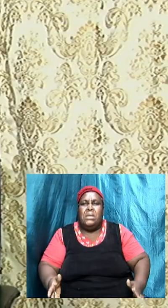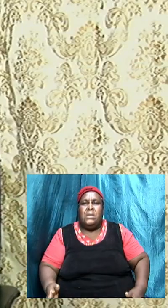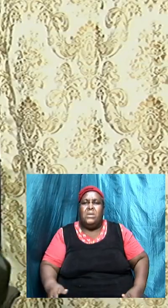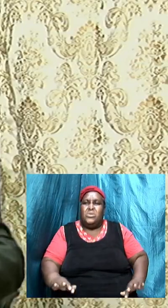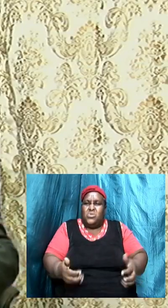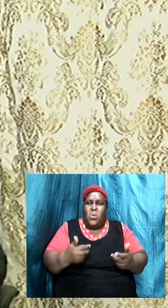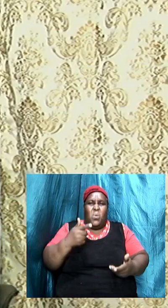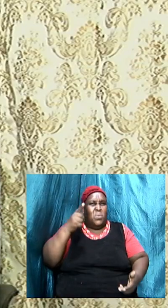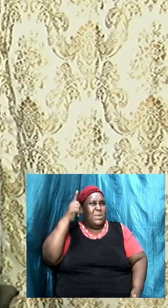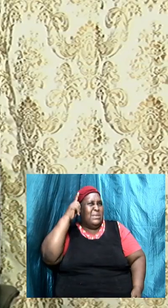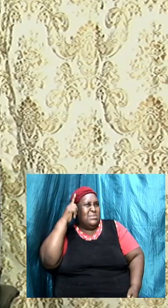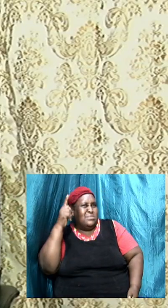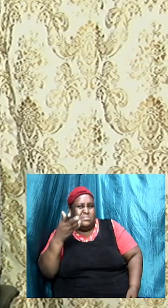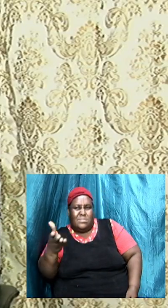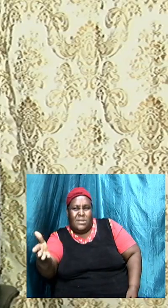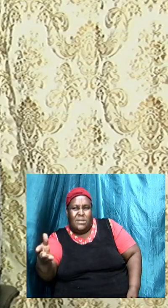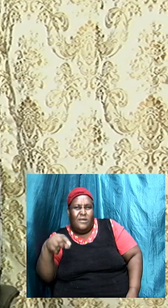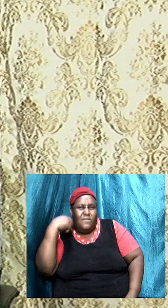those things?